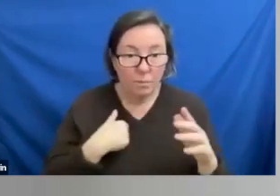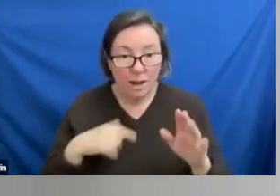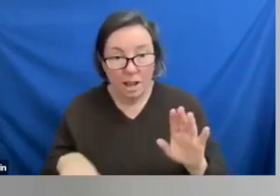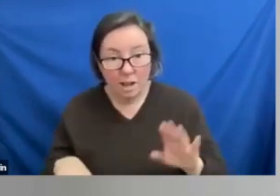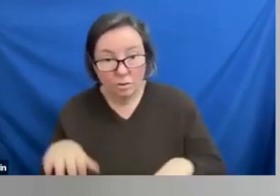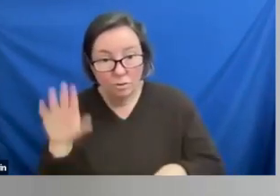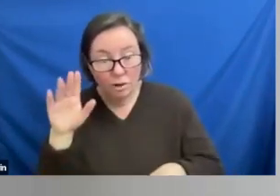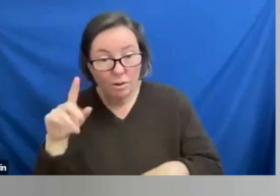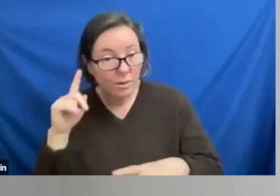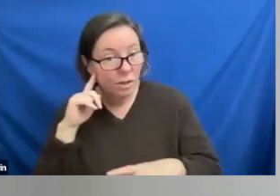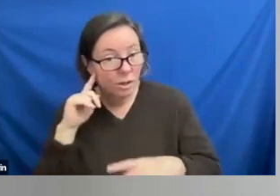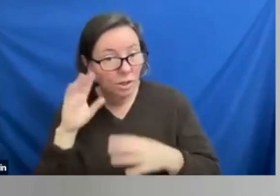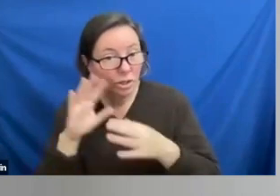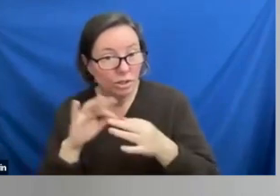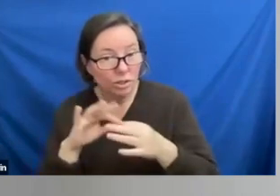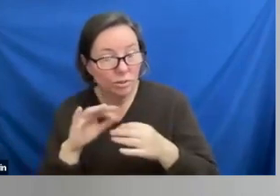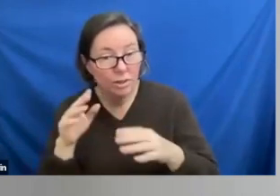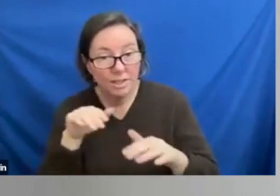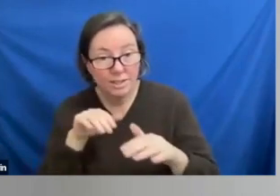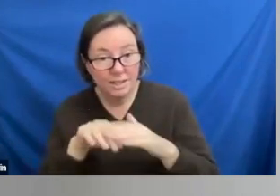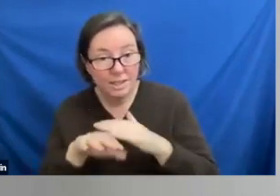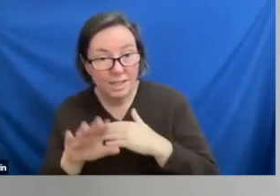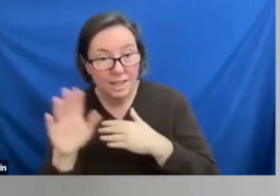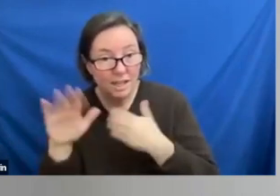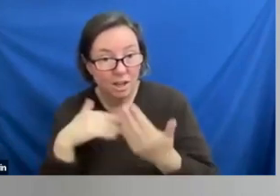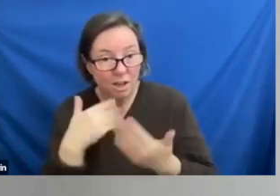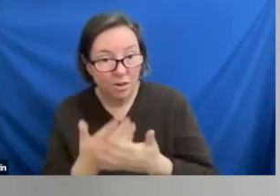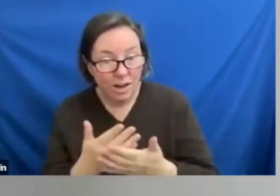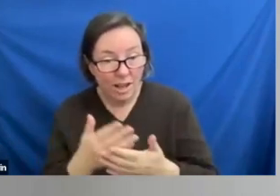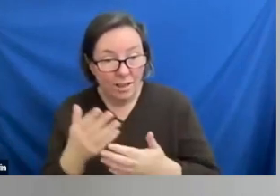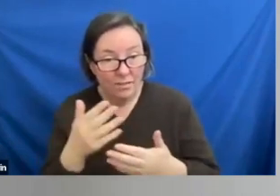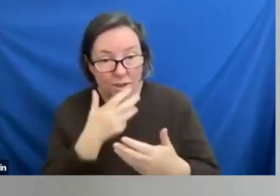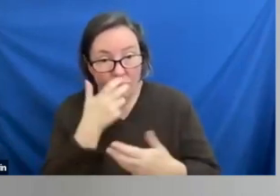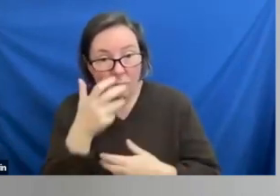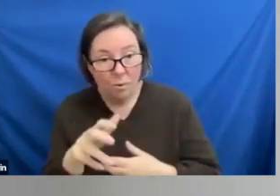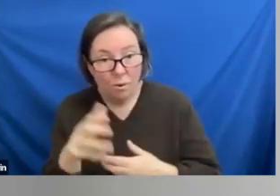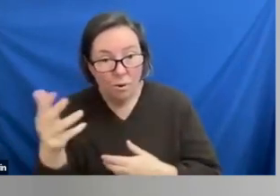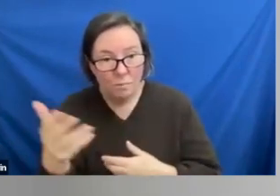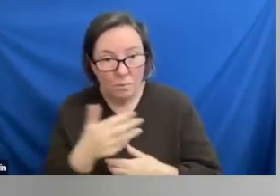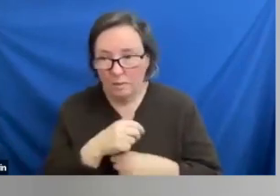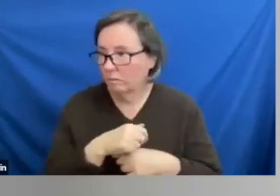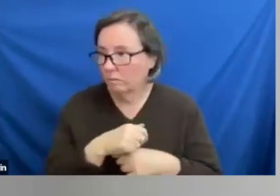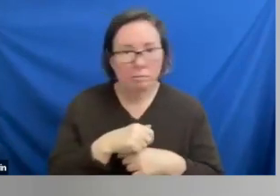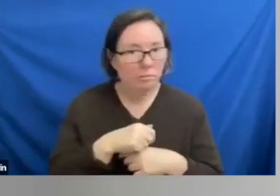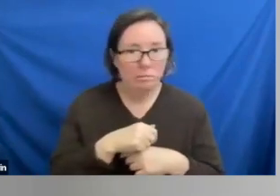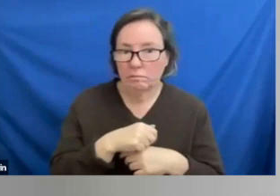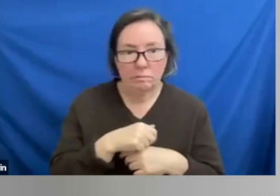stories of the less than warm welcome that was received by my family coming into Boston.